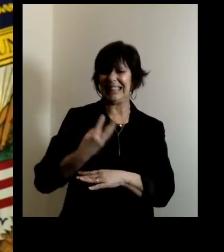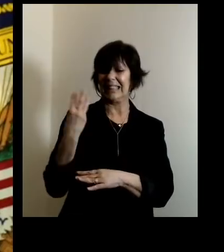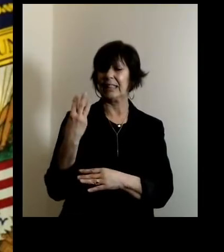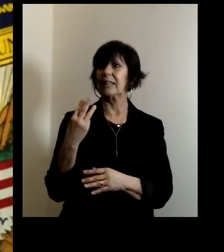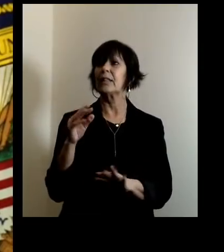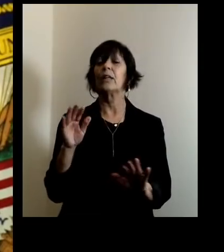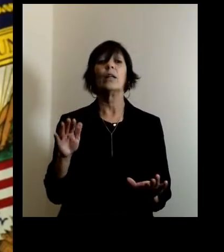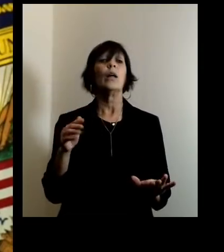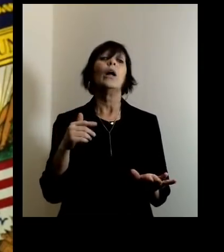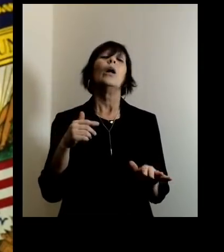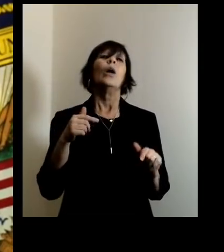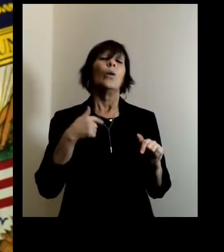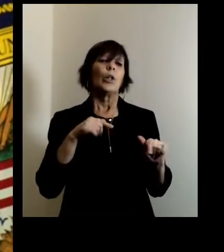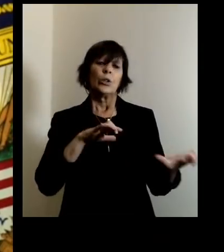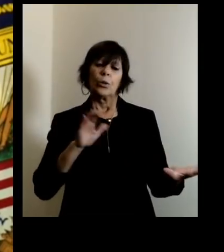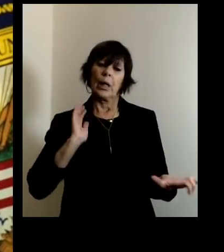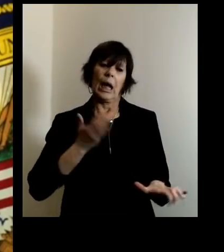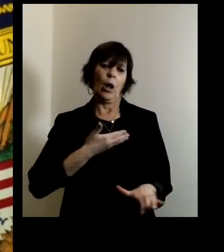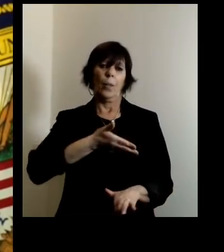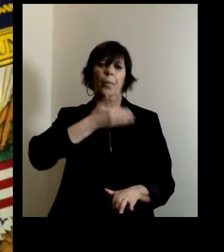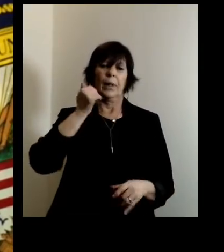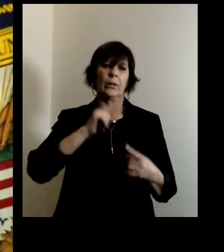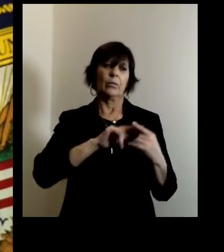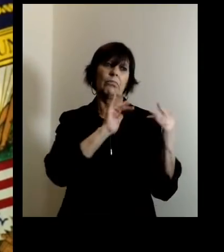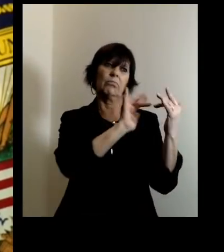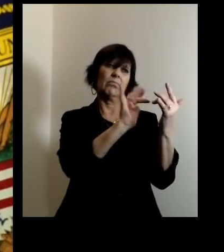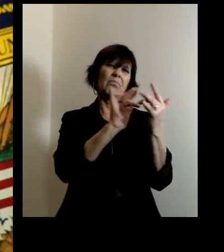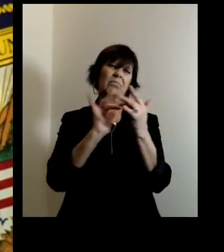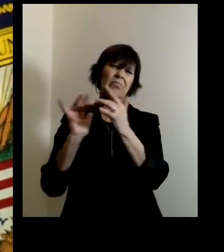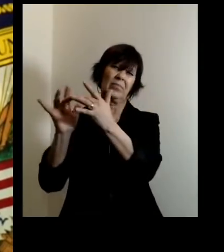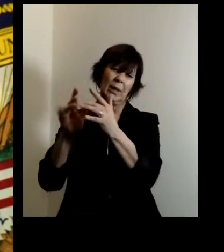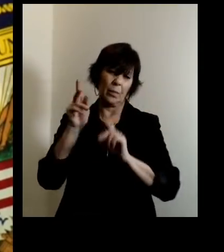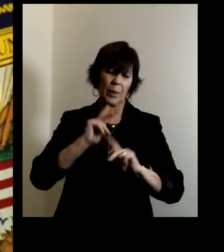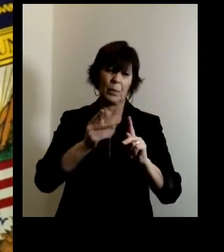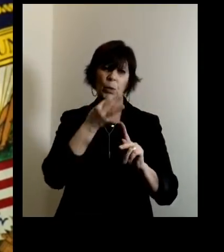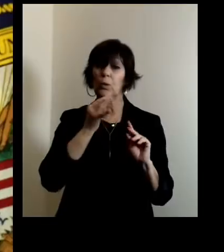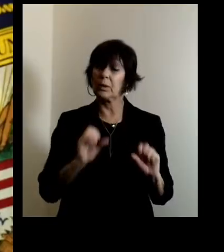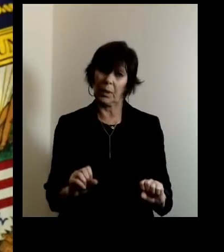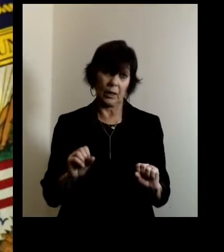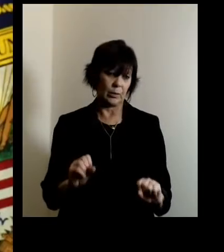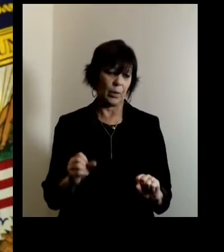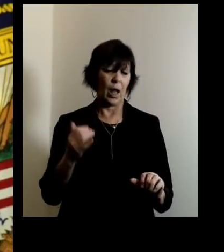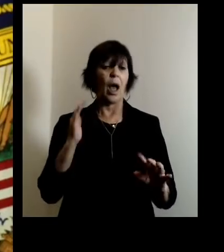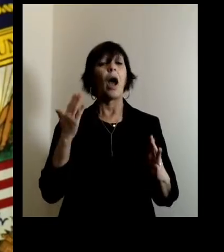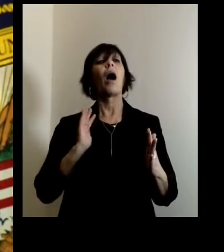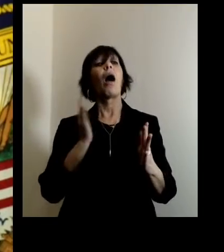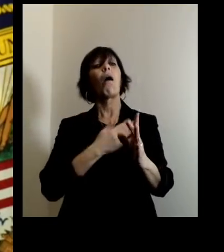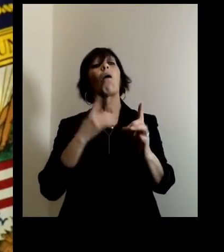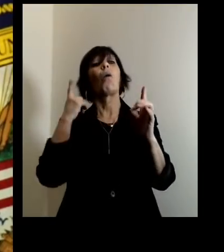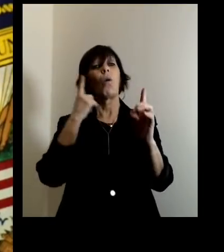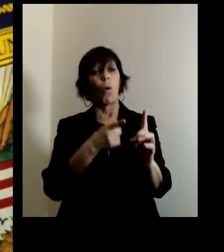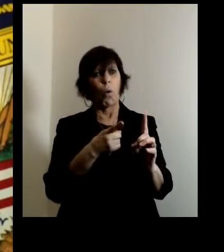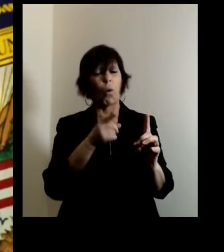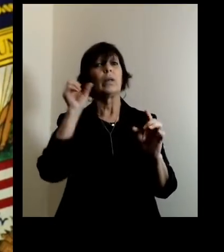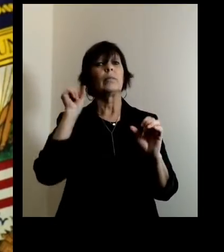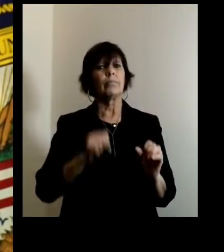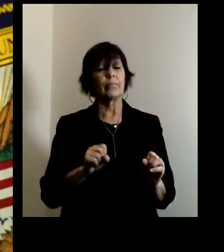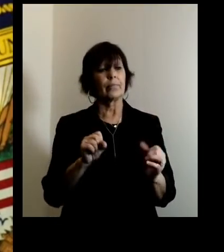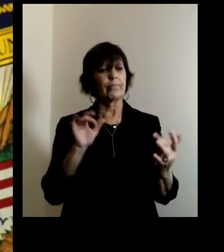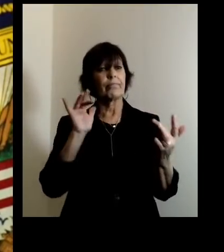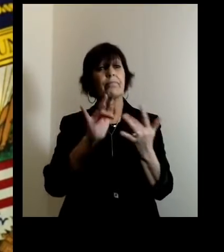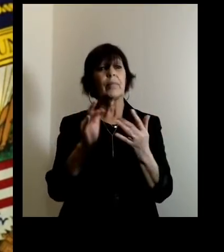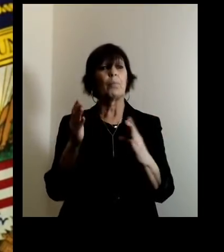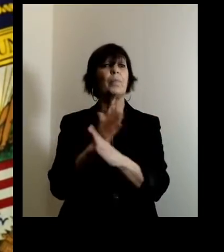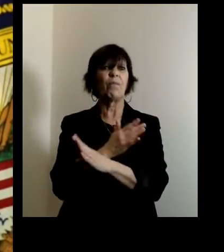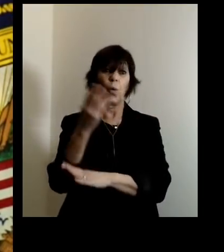are doing our best to be able to get to people as soon as possible. So our goal is to definitely get to them before the